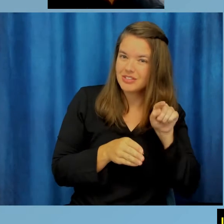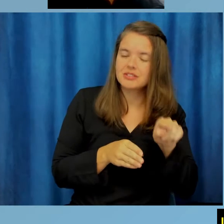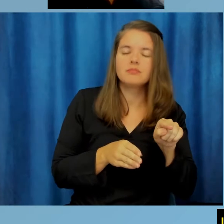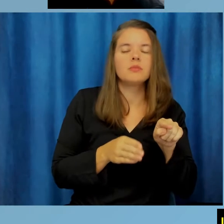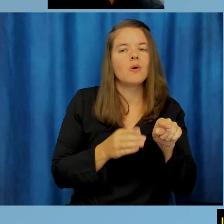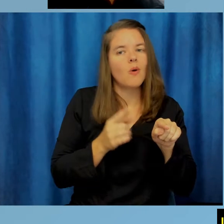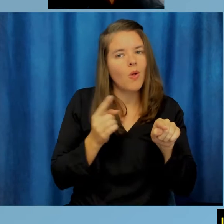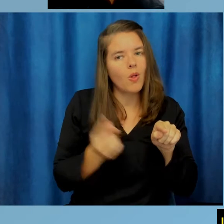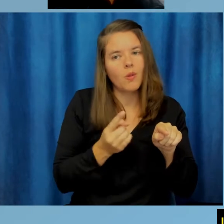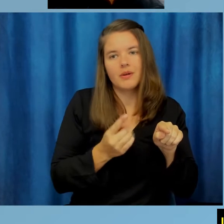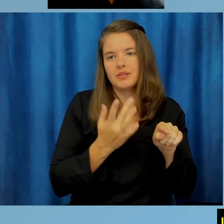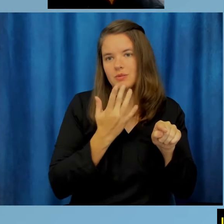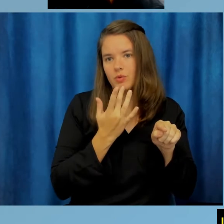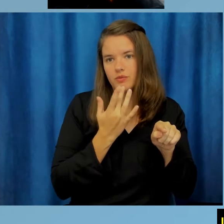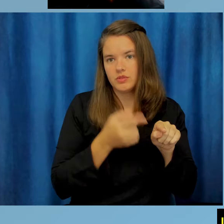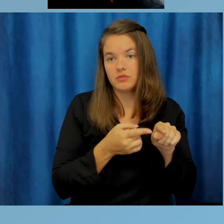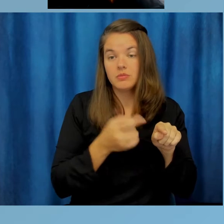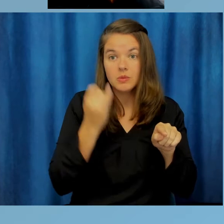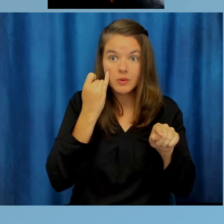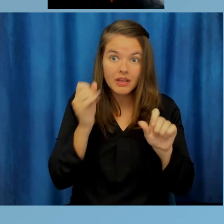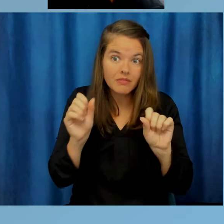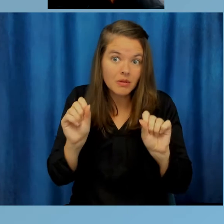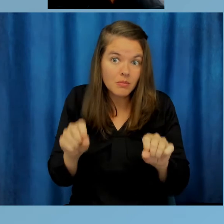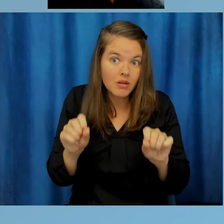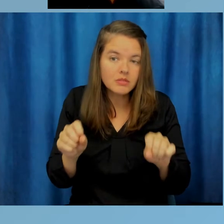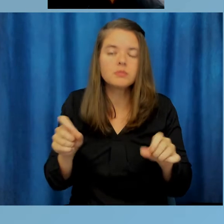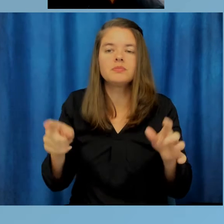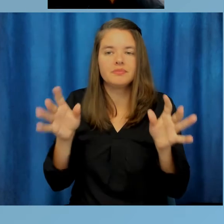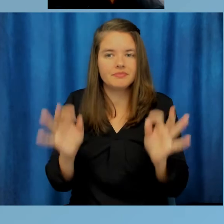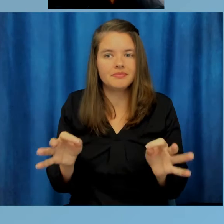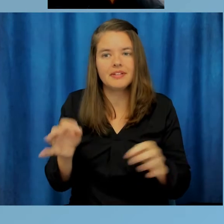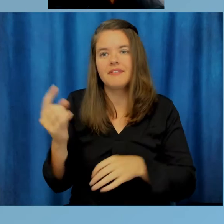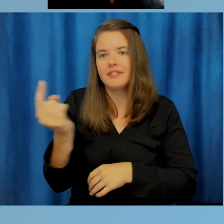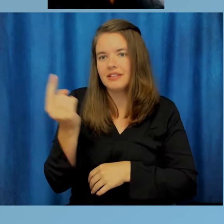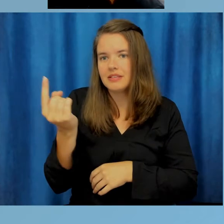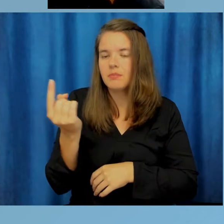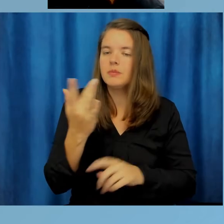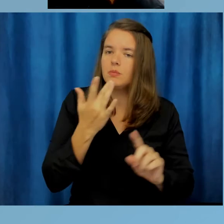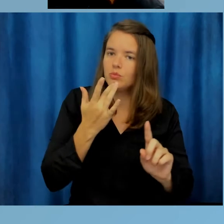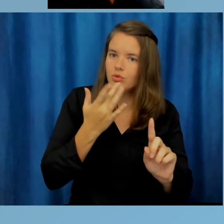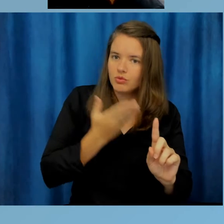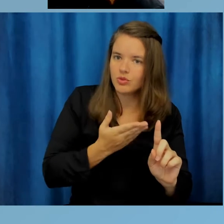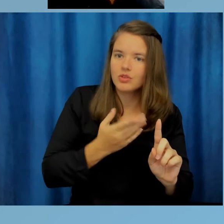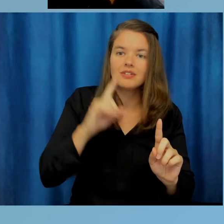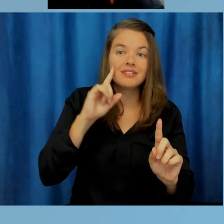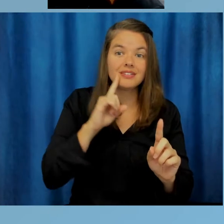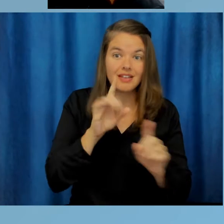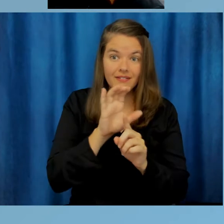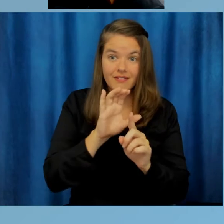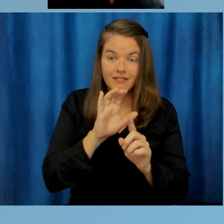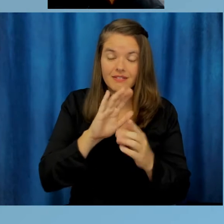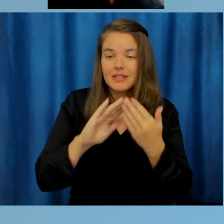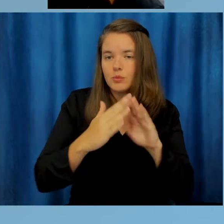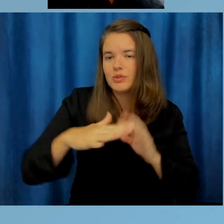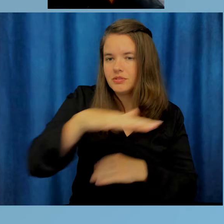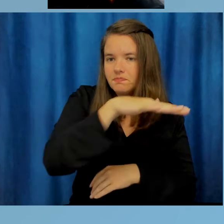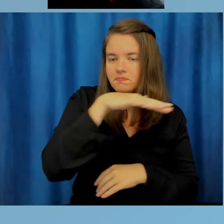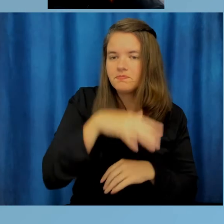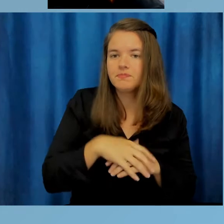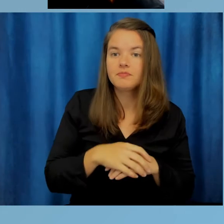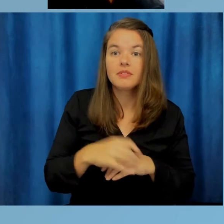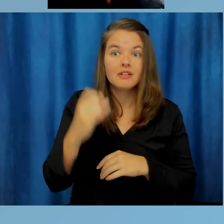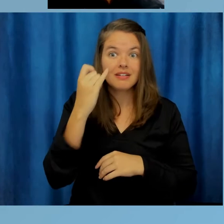interpreters are always the preference. So if possible, that is definitely something that is preferred in the deaf